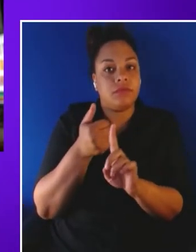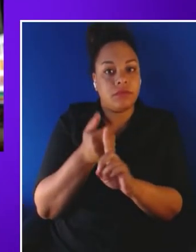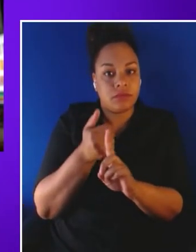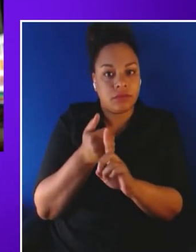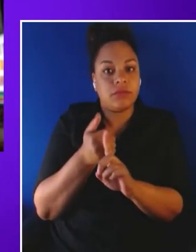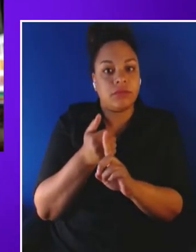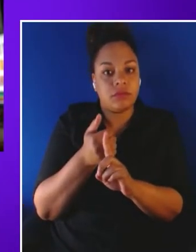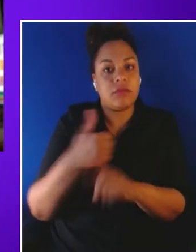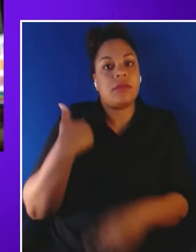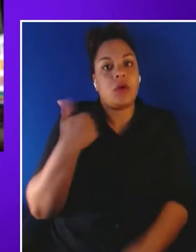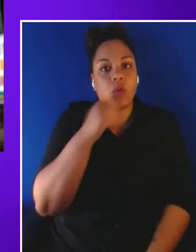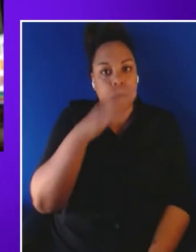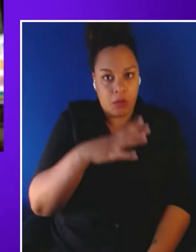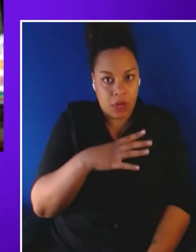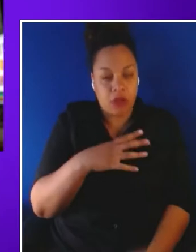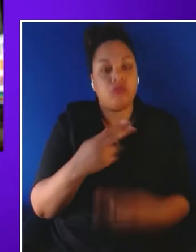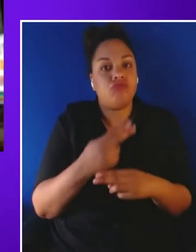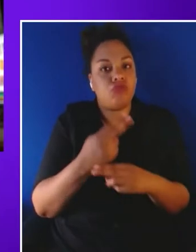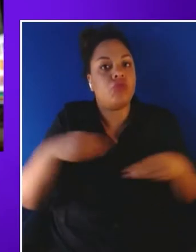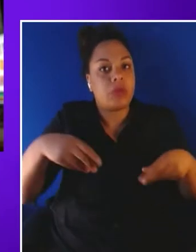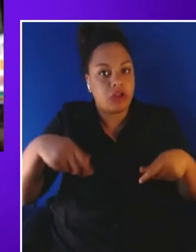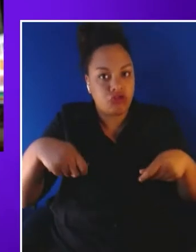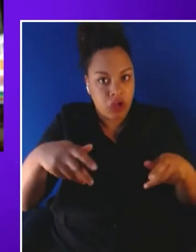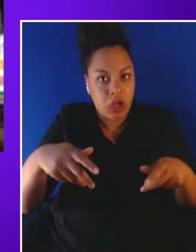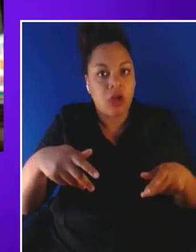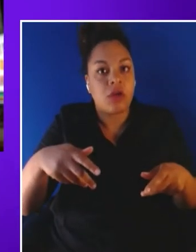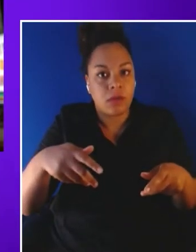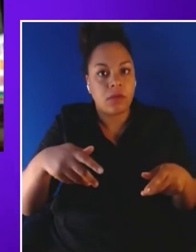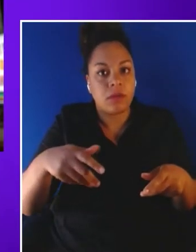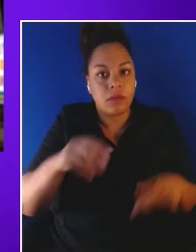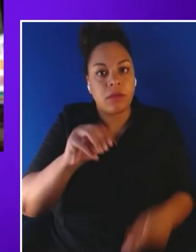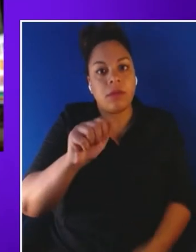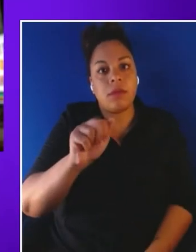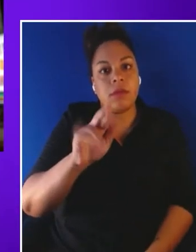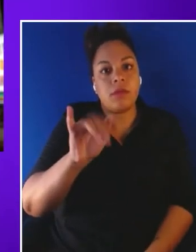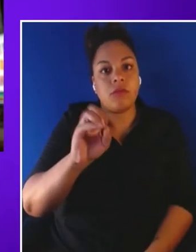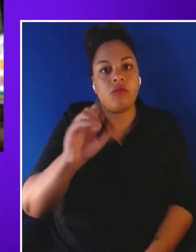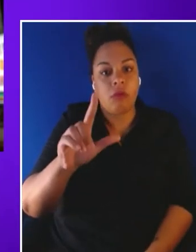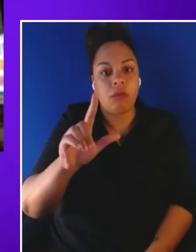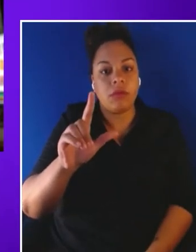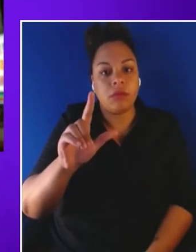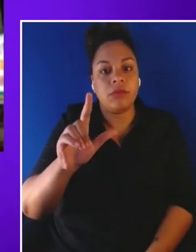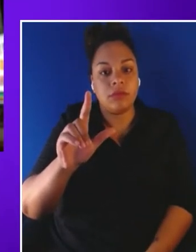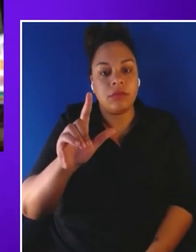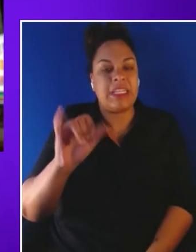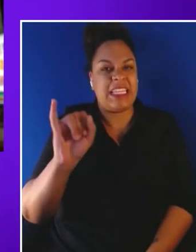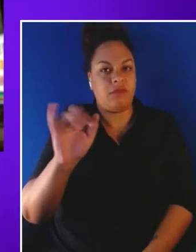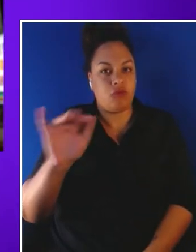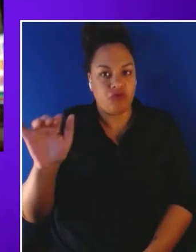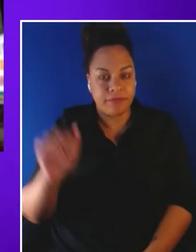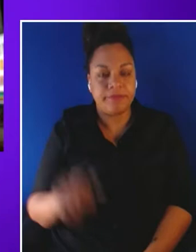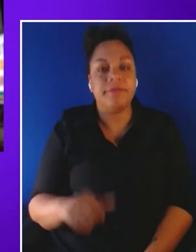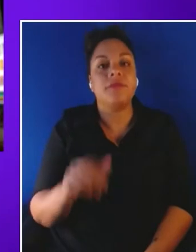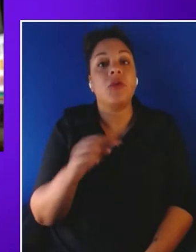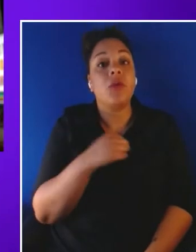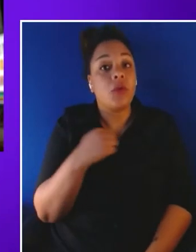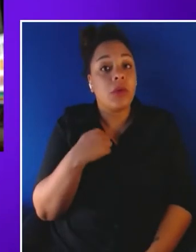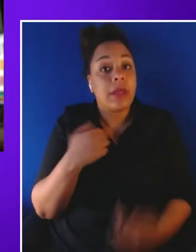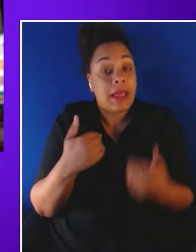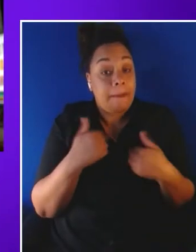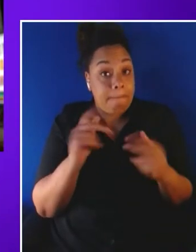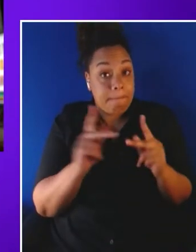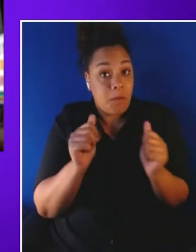young woman in a wheelchair. It's Marisol Irigoyen. So we have people with